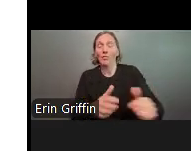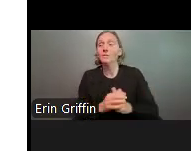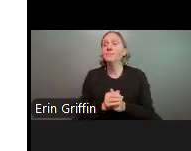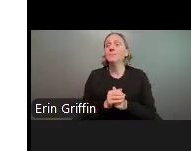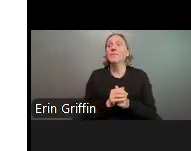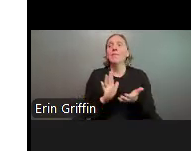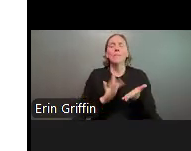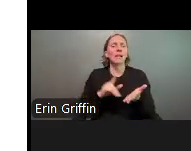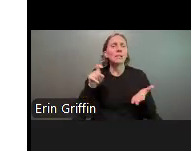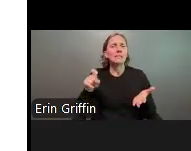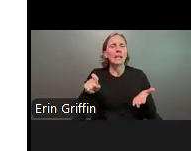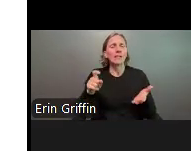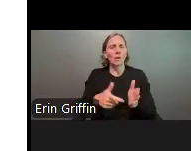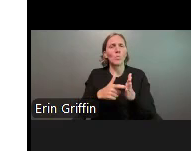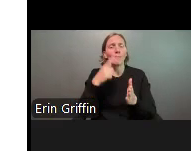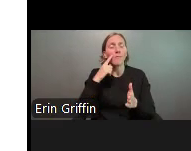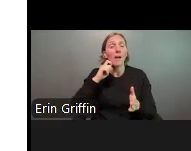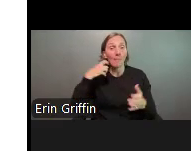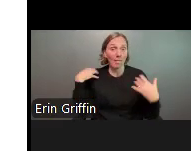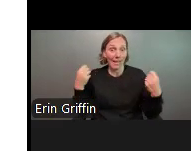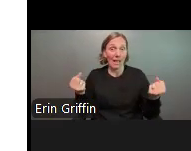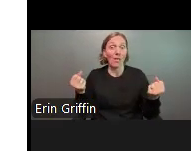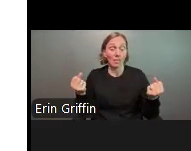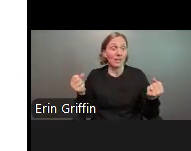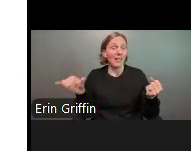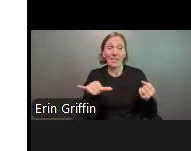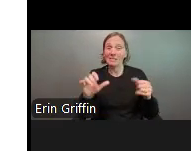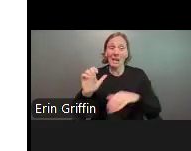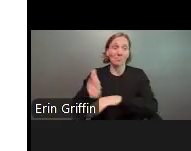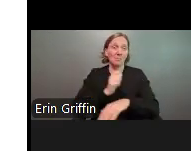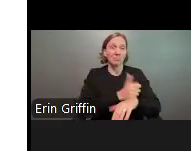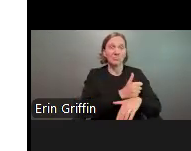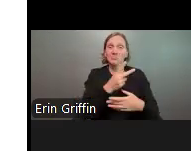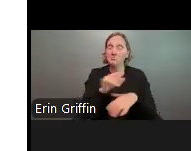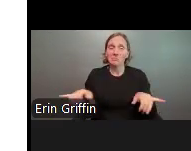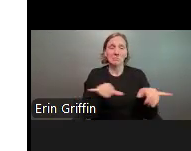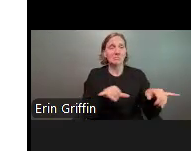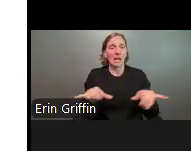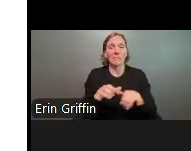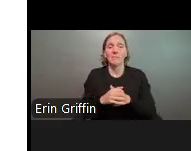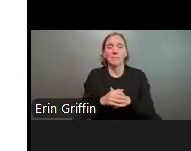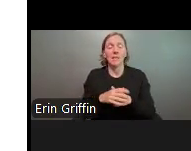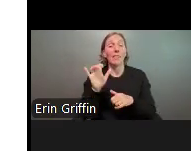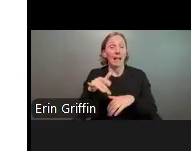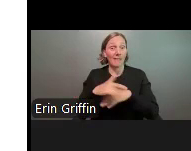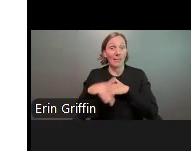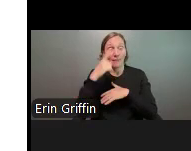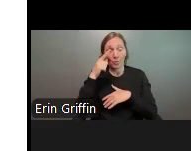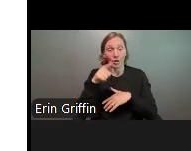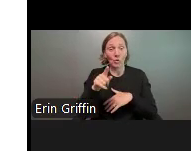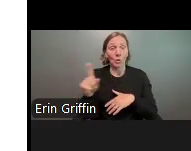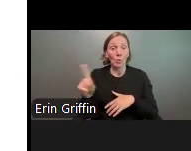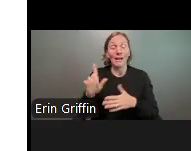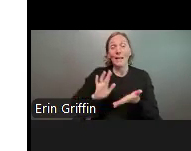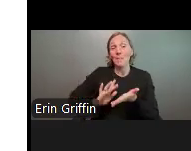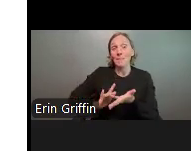that we use for Apple Health programs stands as applicable here today, and that is available for you in that medical necessity